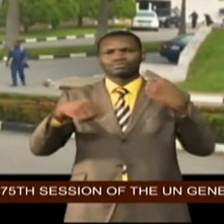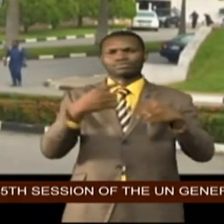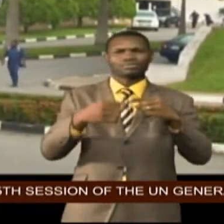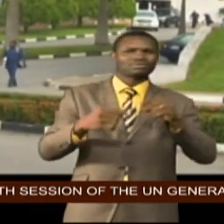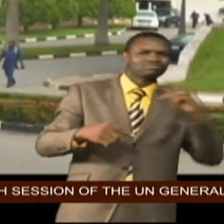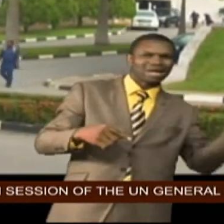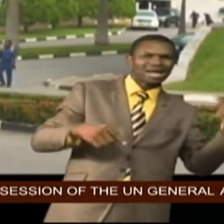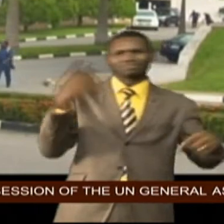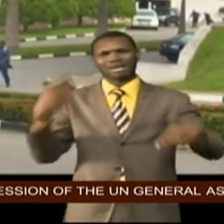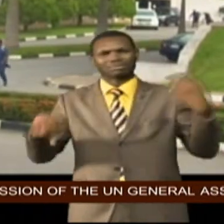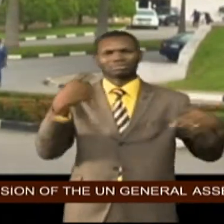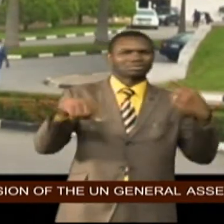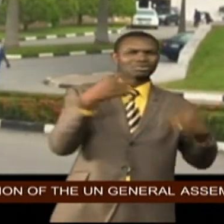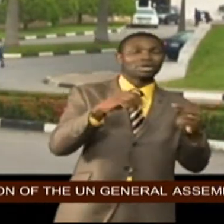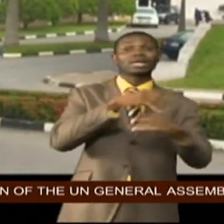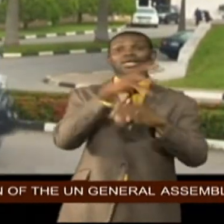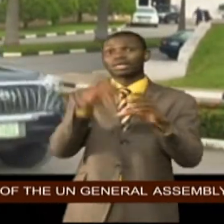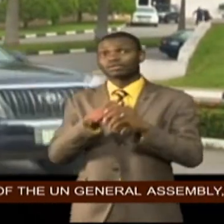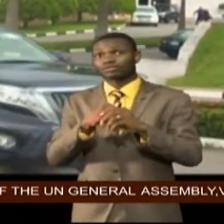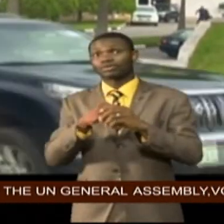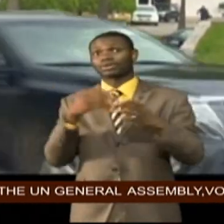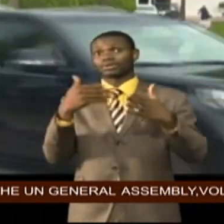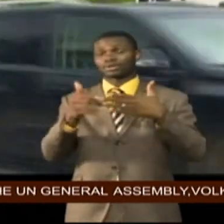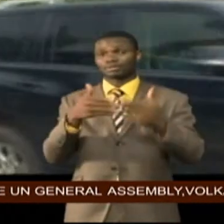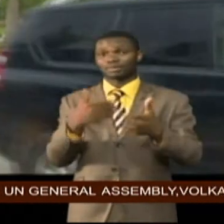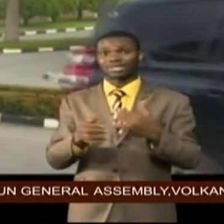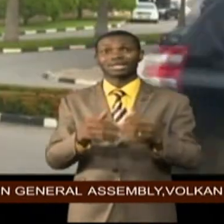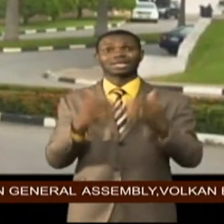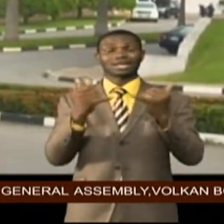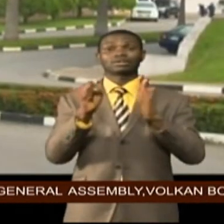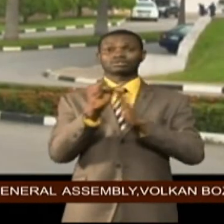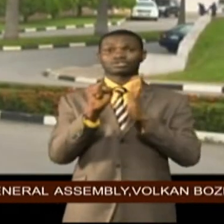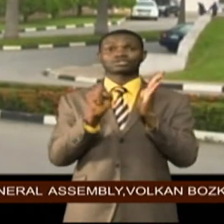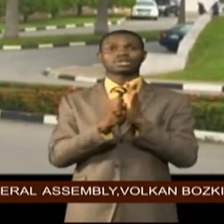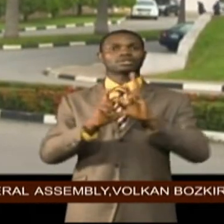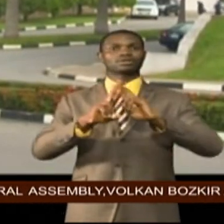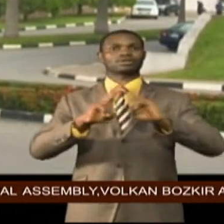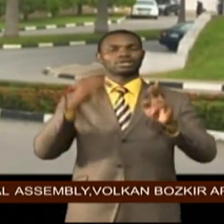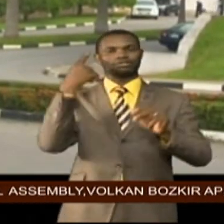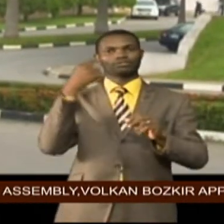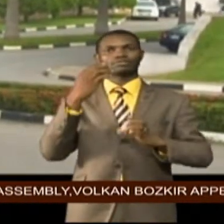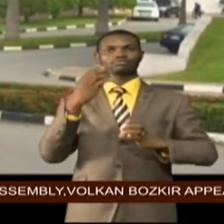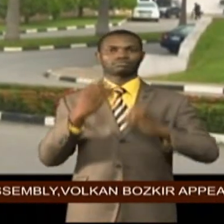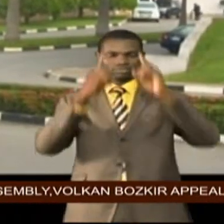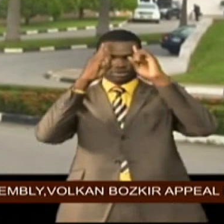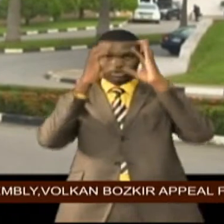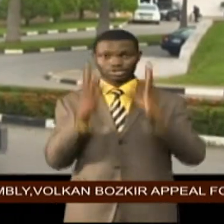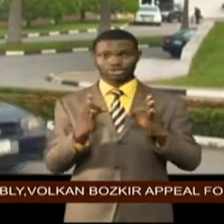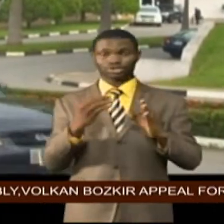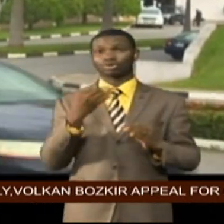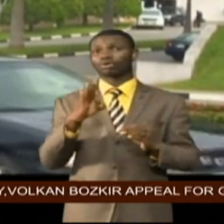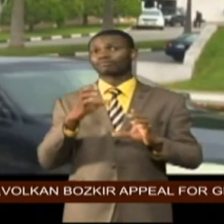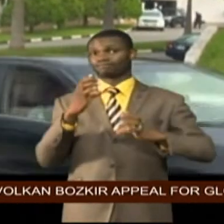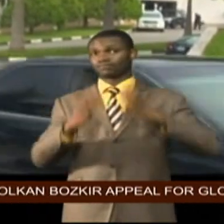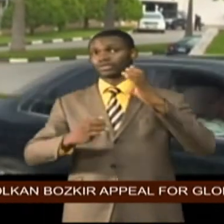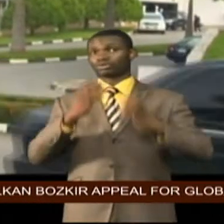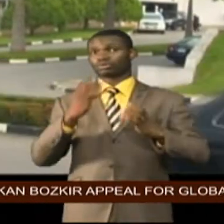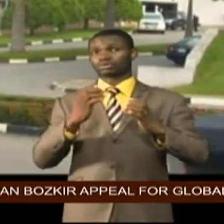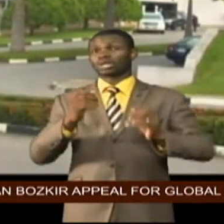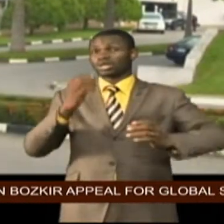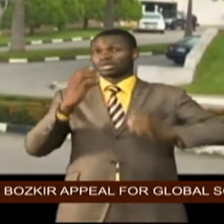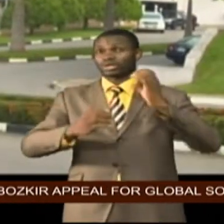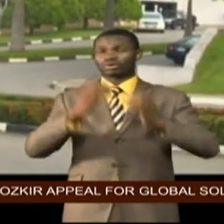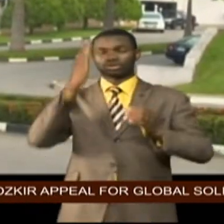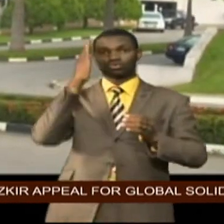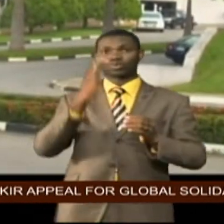counsel involved in the case, the stage is now set for delivering judgments, on which the court has ruled that the date of judgment